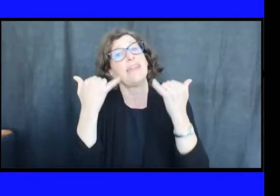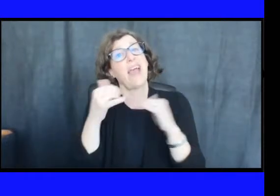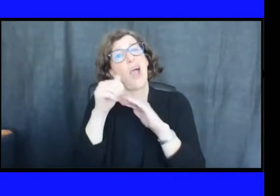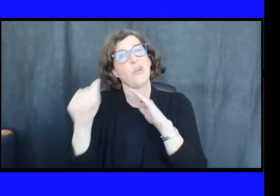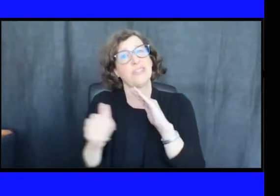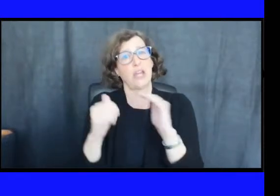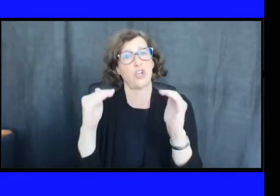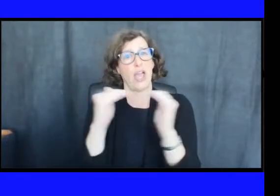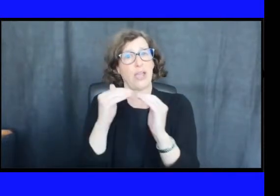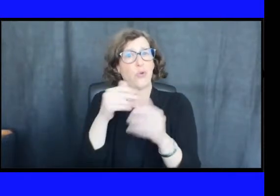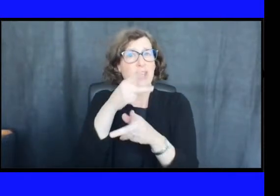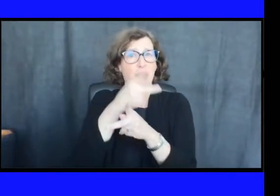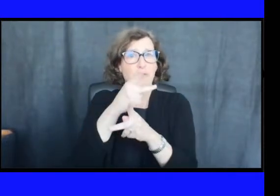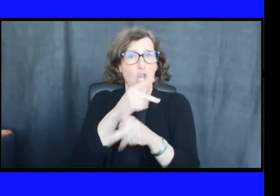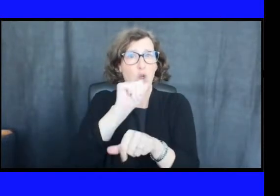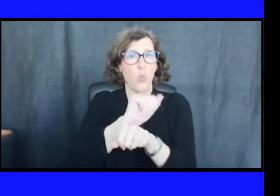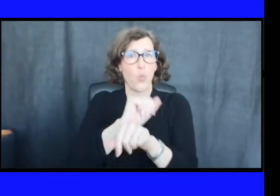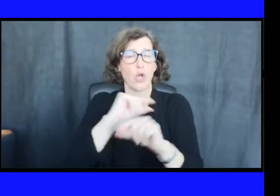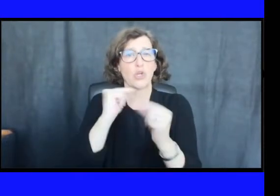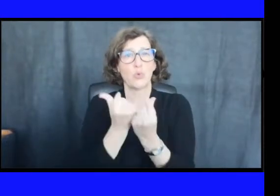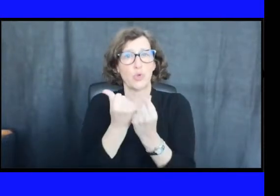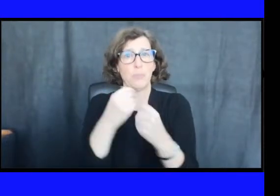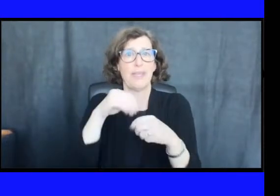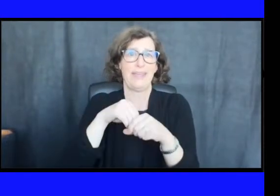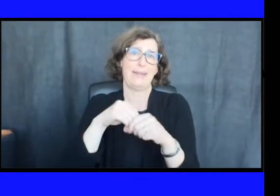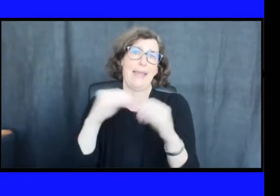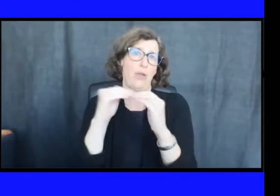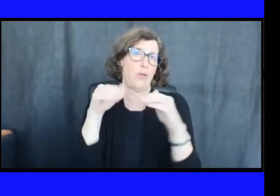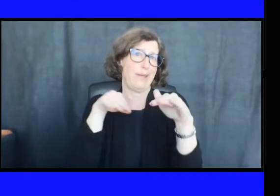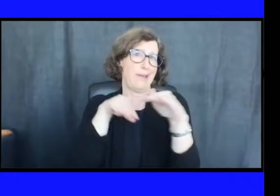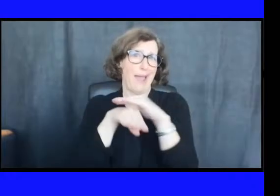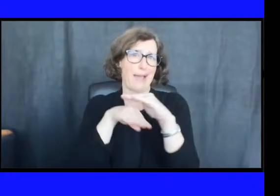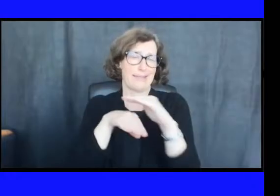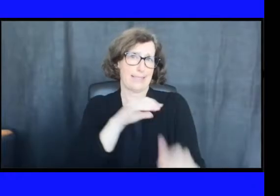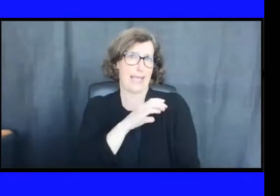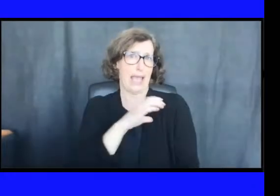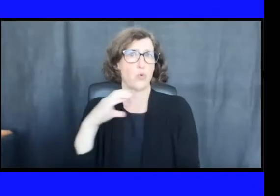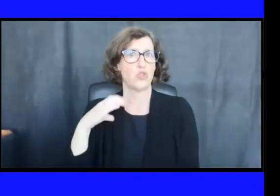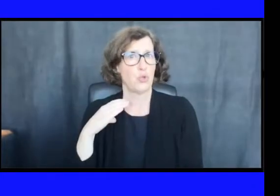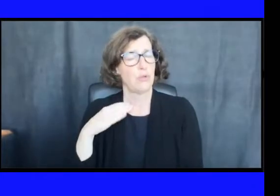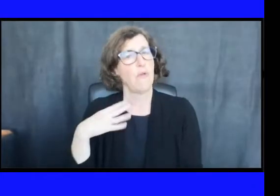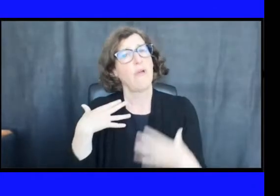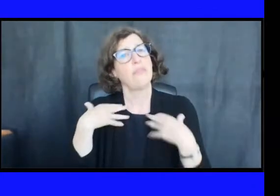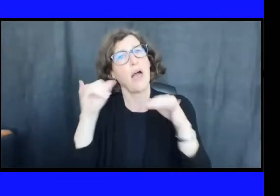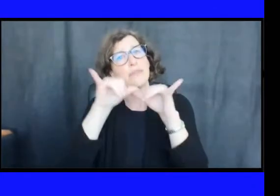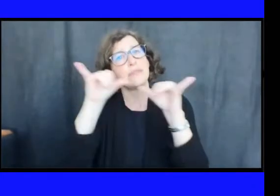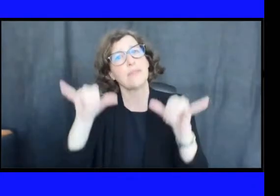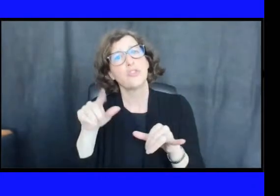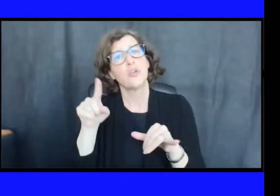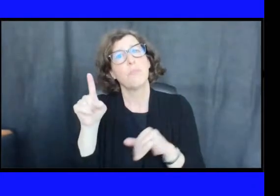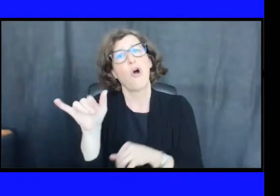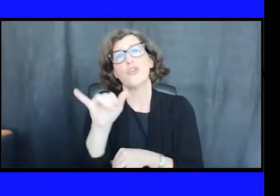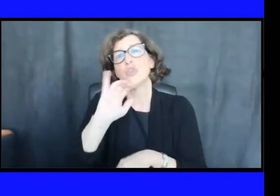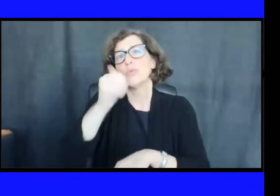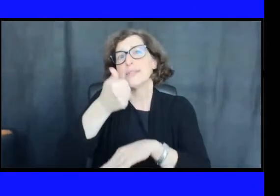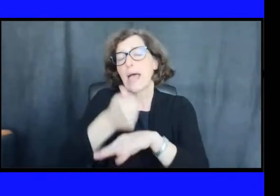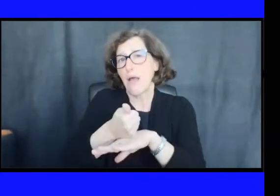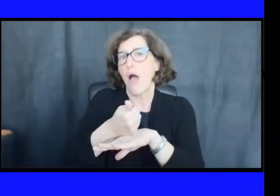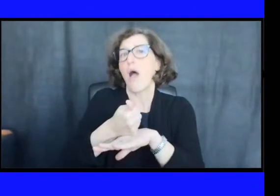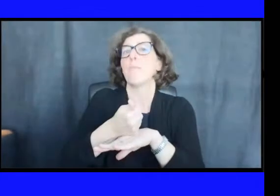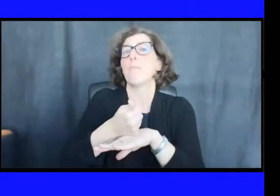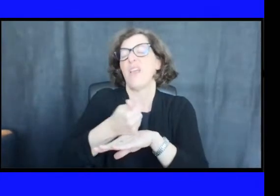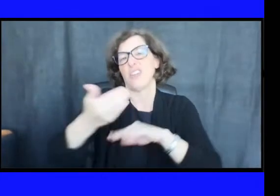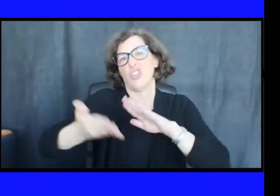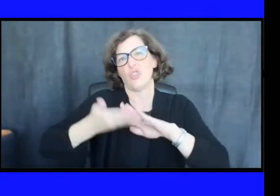It's also worth noting that the system opened its 6th Pride Health Center, the first one in the Bronx, and Lincoln launched an